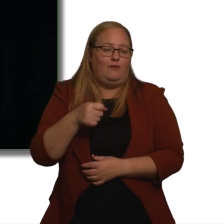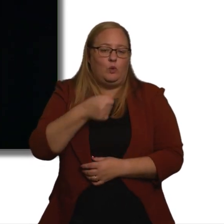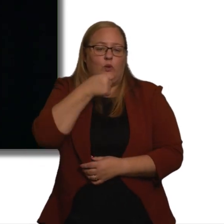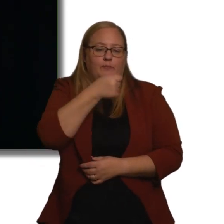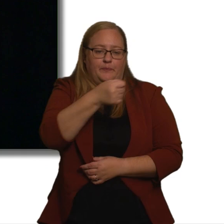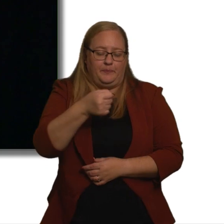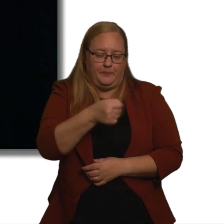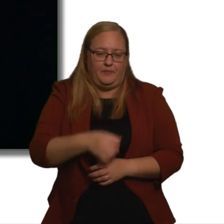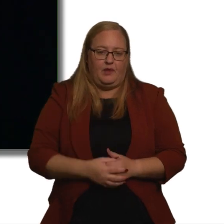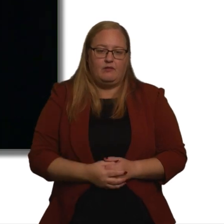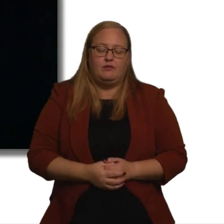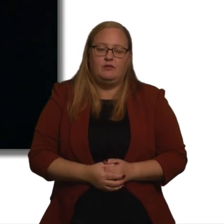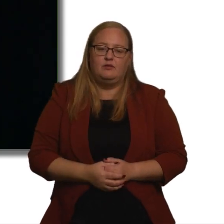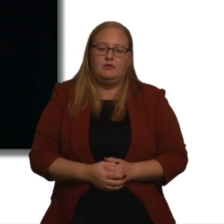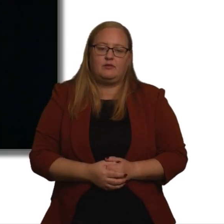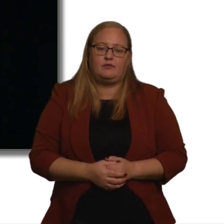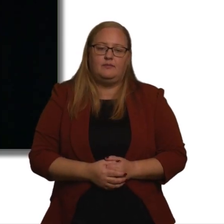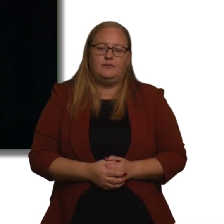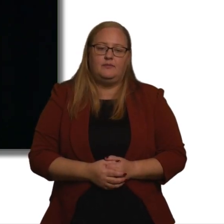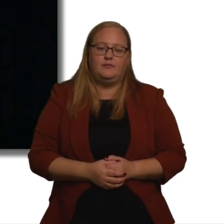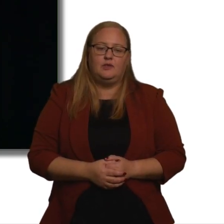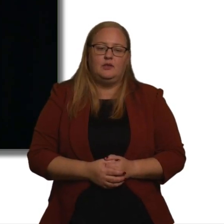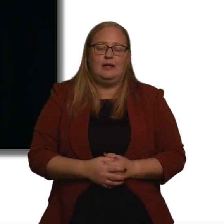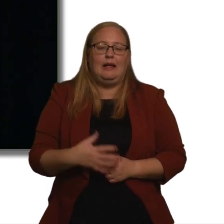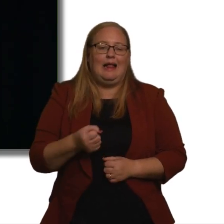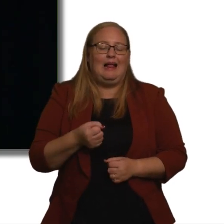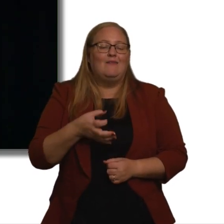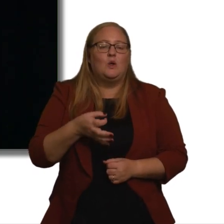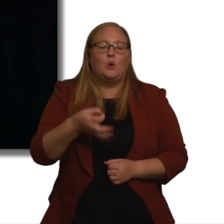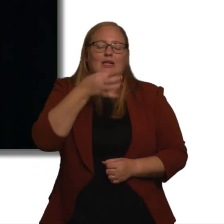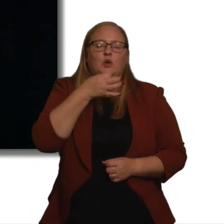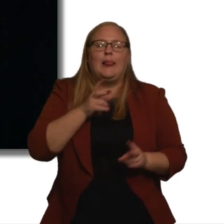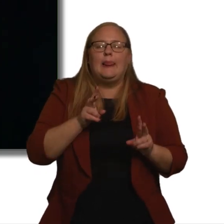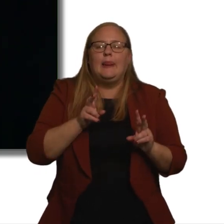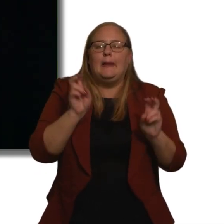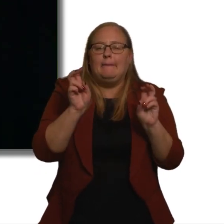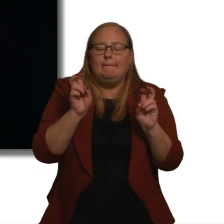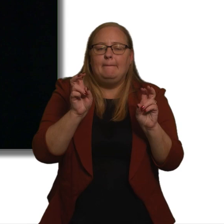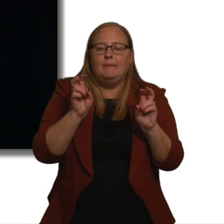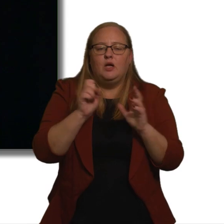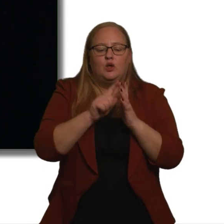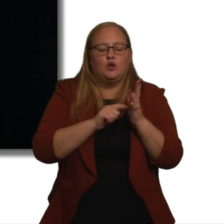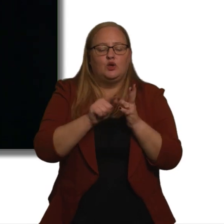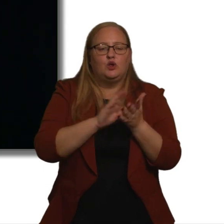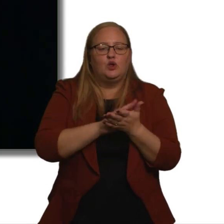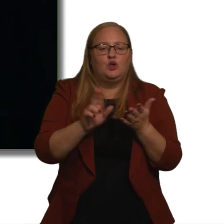But firstly, we've got a question, or it's rather a theme. So we've had a question from John in Lichfield and Neil,